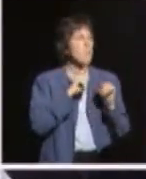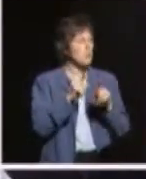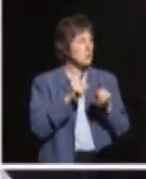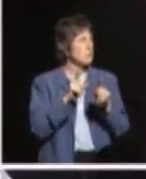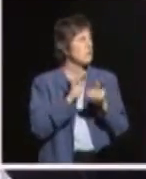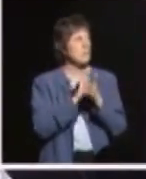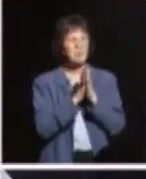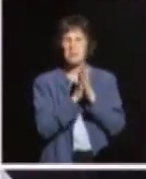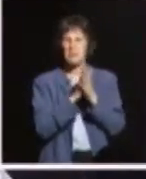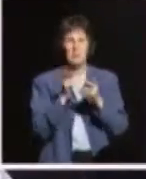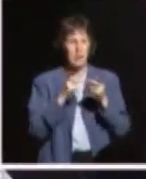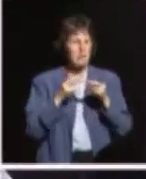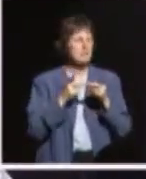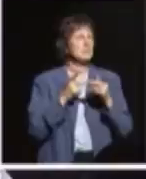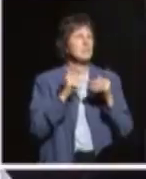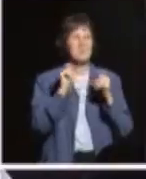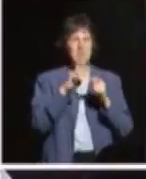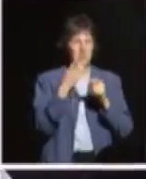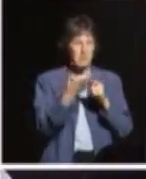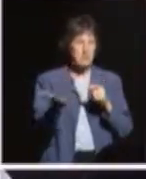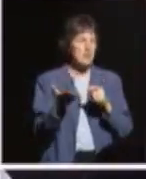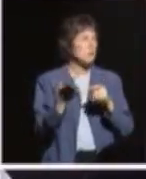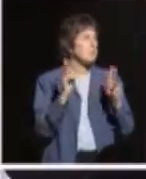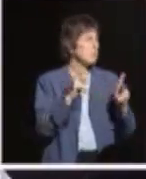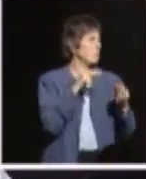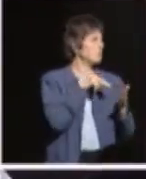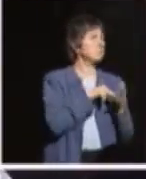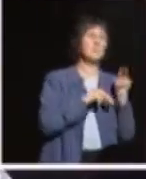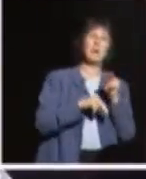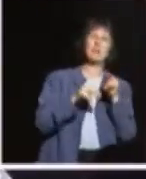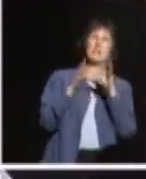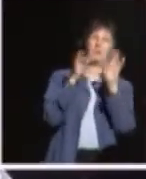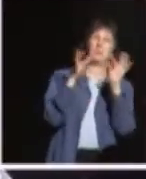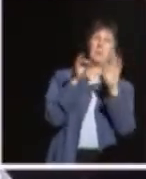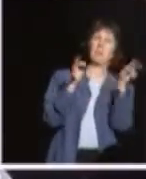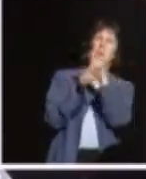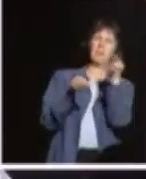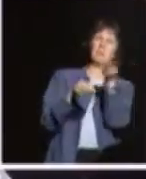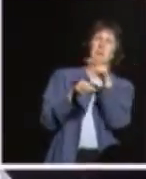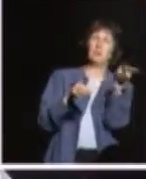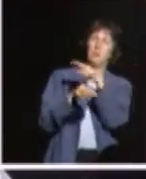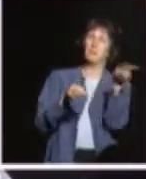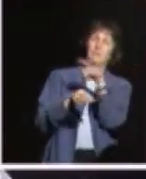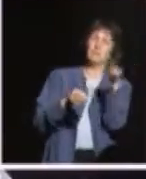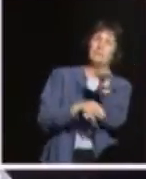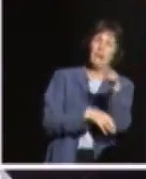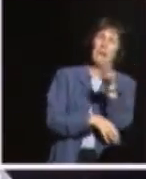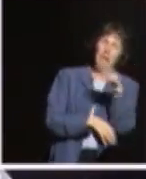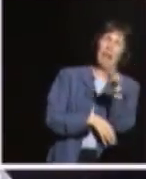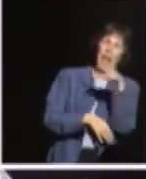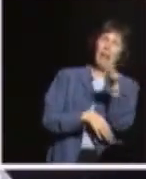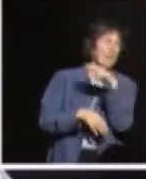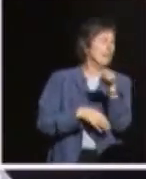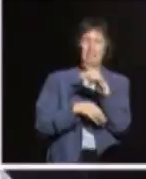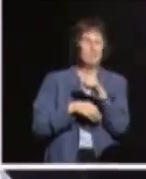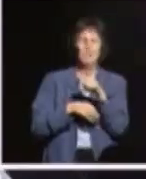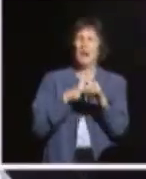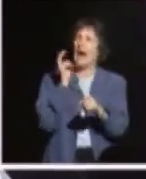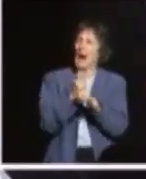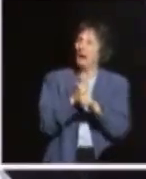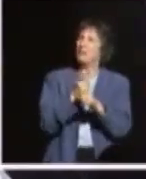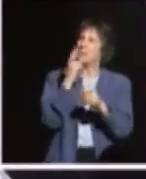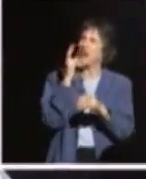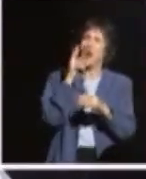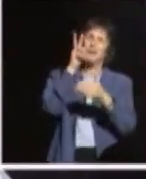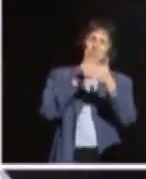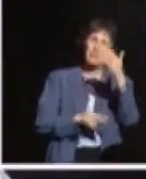place, and people were trying to follow the captioning that was scrolling across the TV, and they couldn't keep up. So